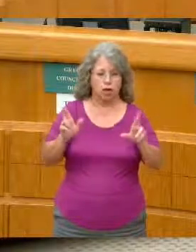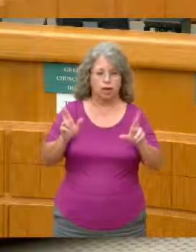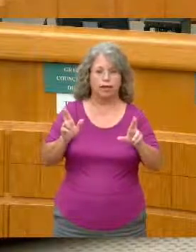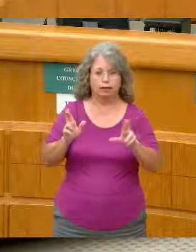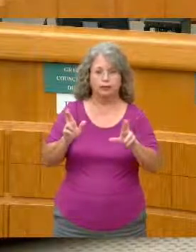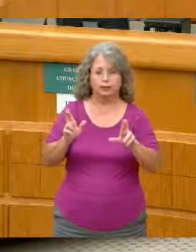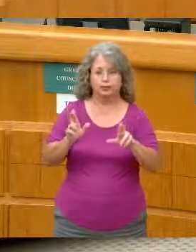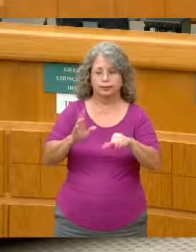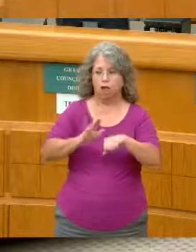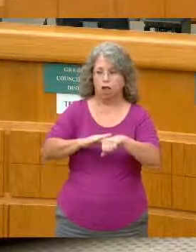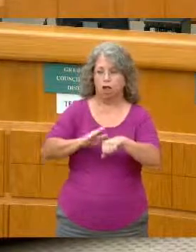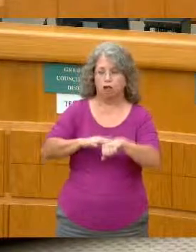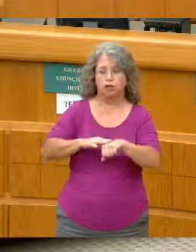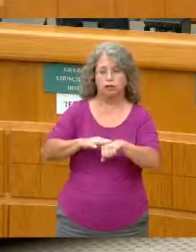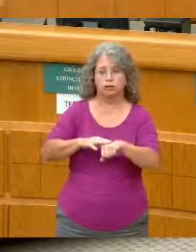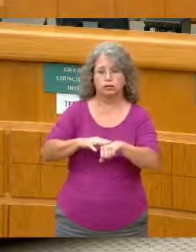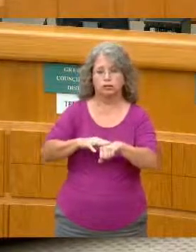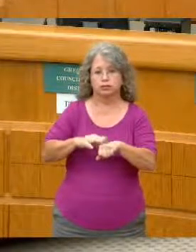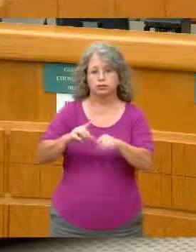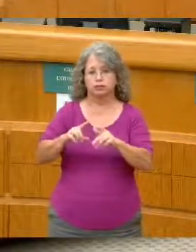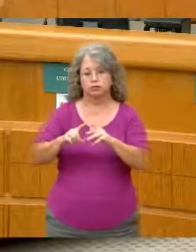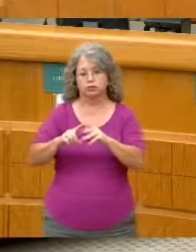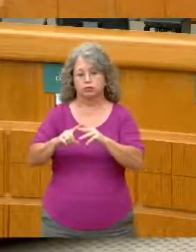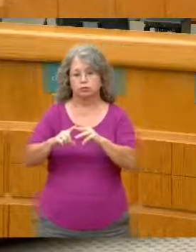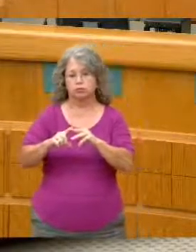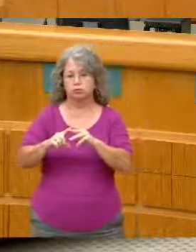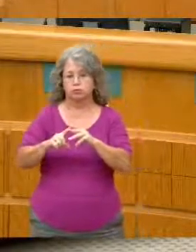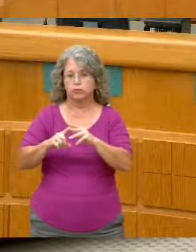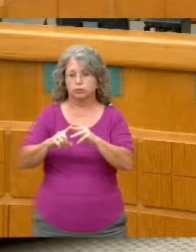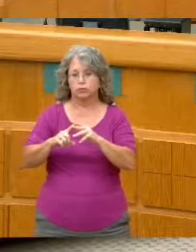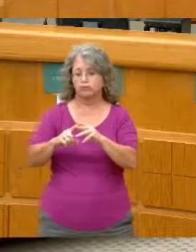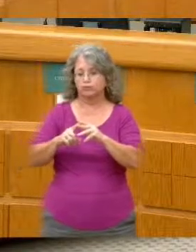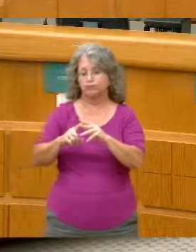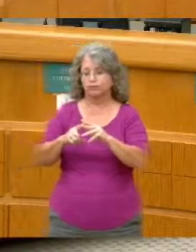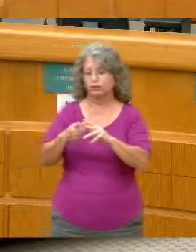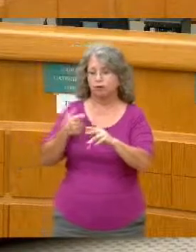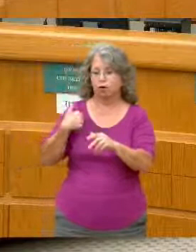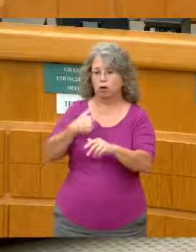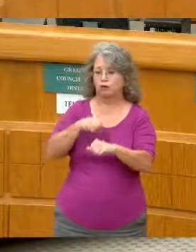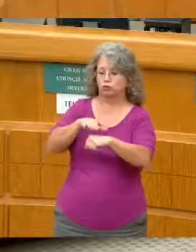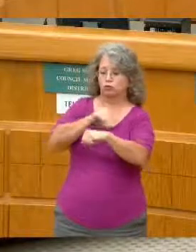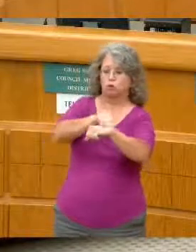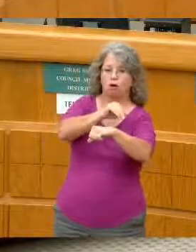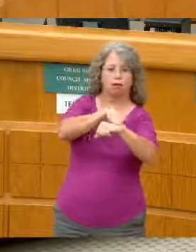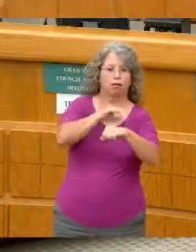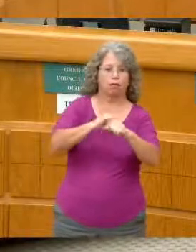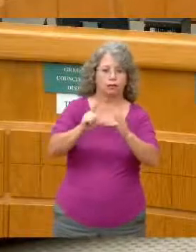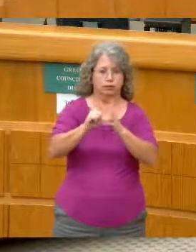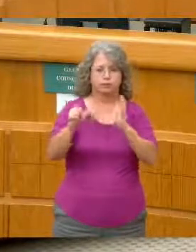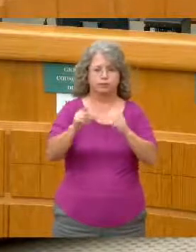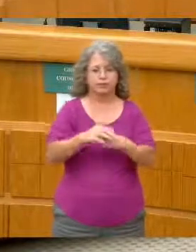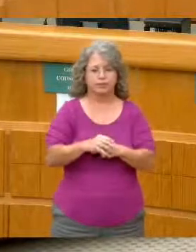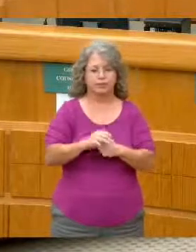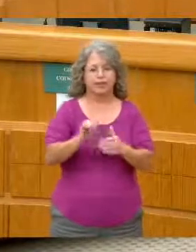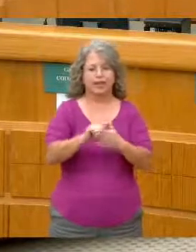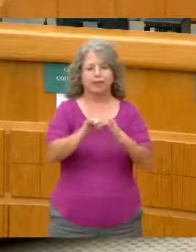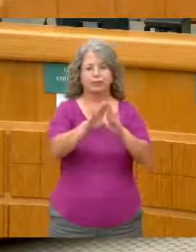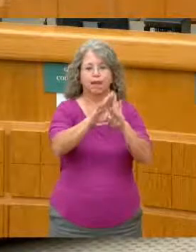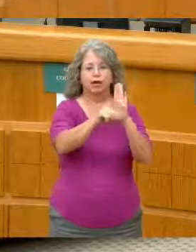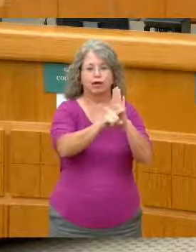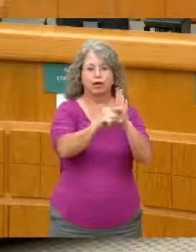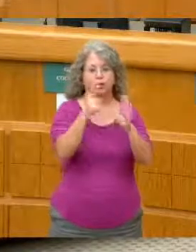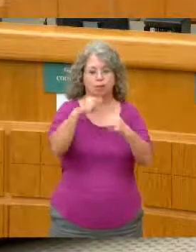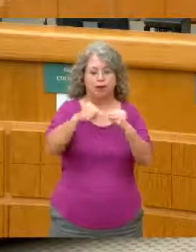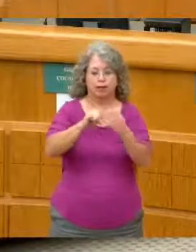10 p.m. virtually. I believe the city will be doing the same exact protocols. And so that is the background for Hurricane